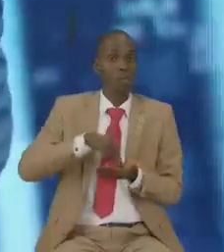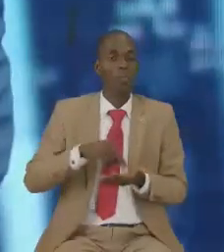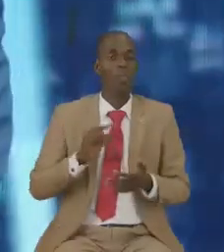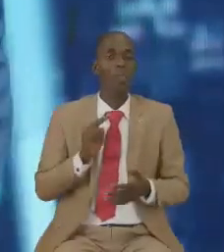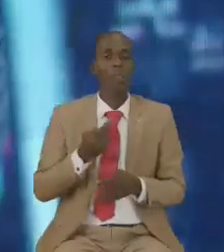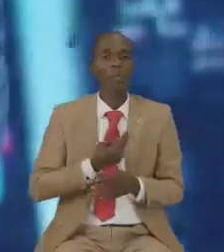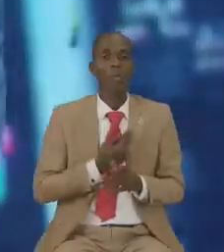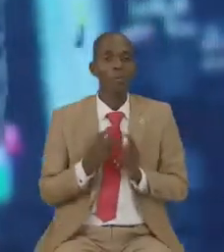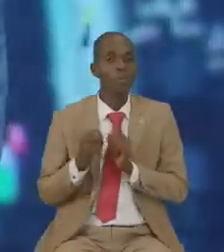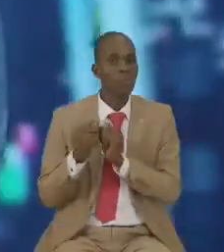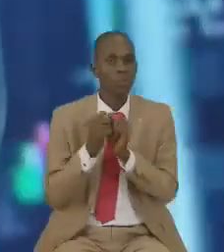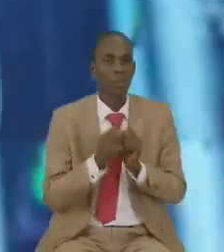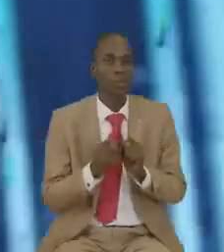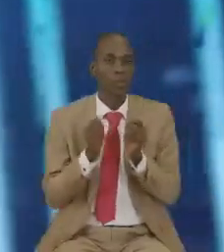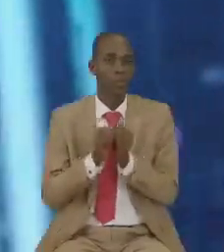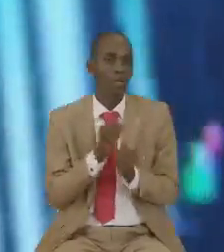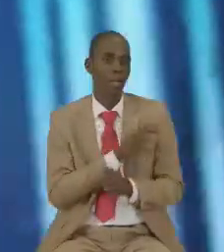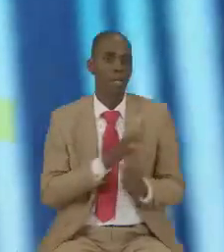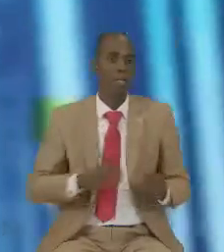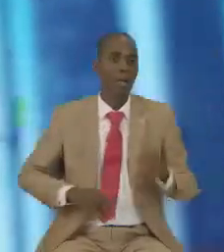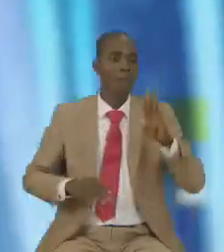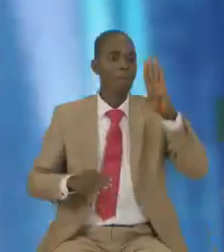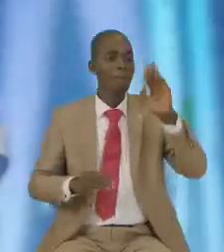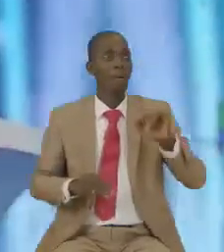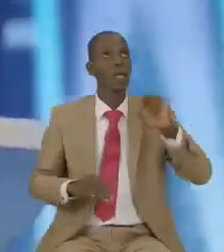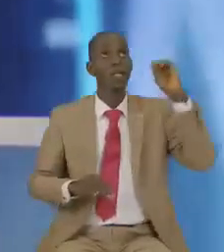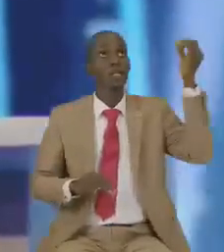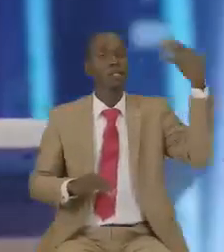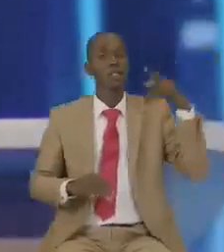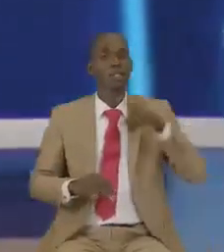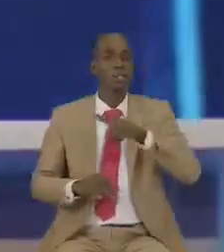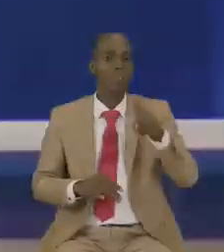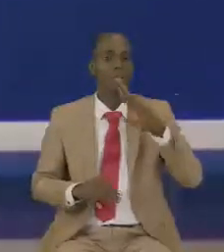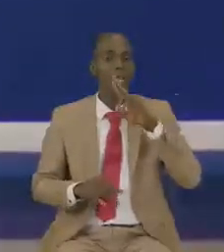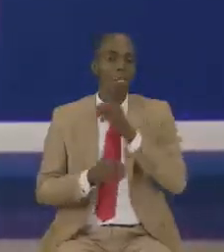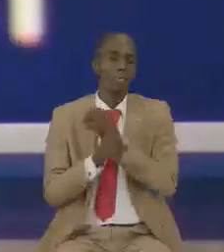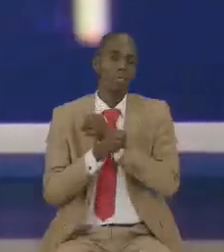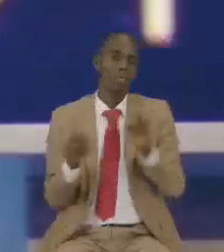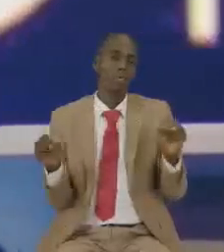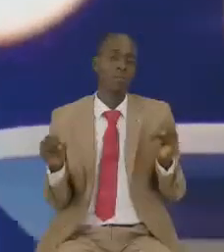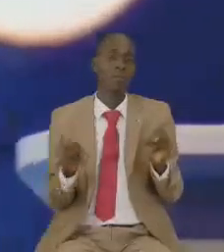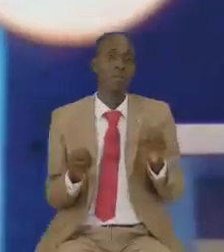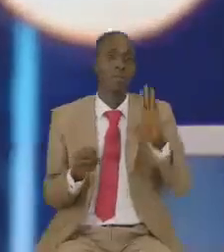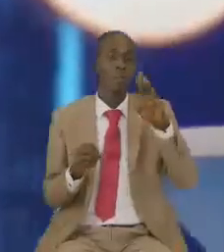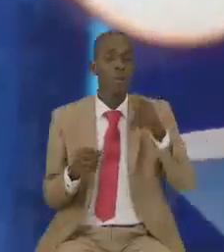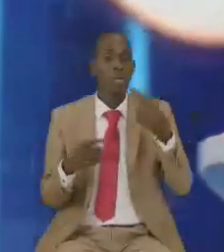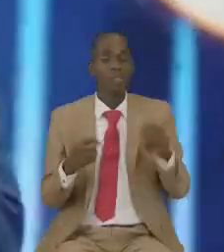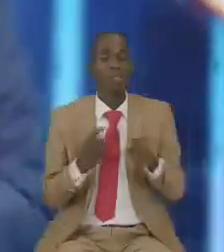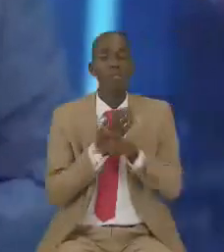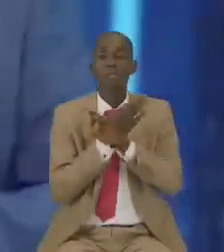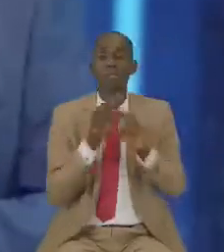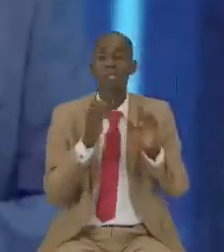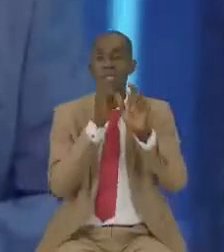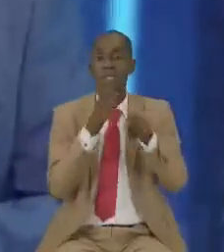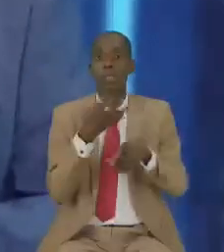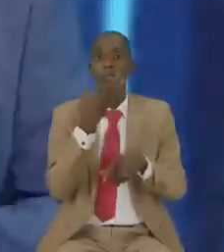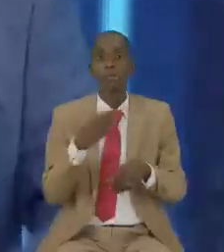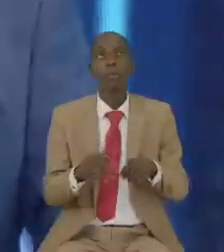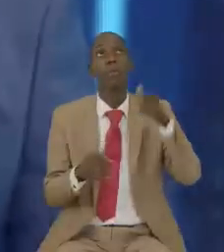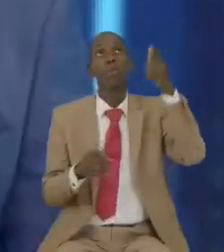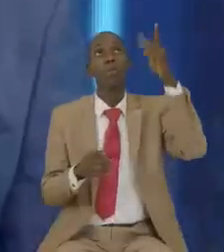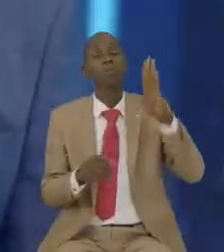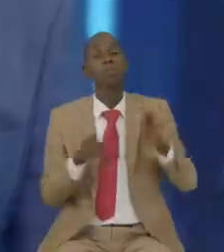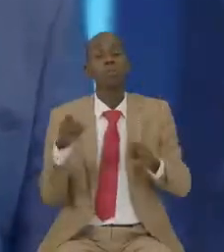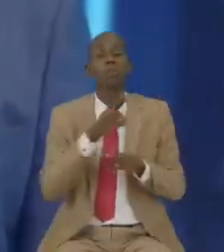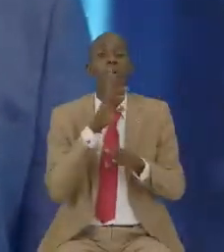By grace ye are saved. By the free gift of God ye are